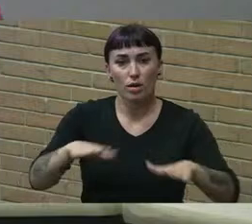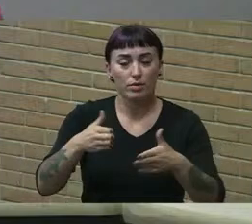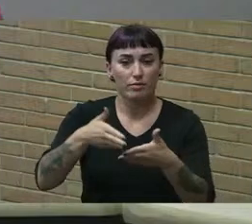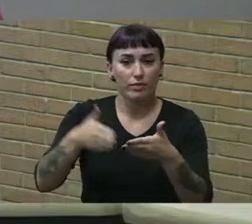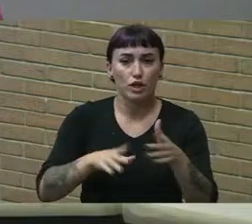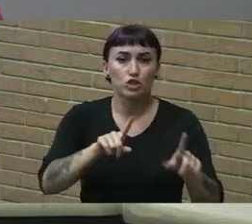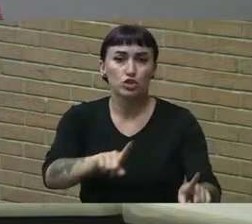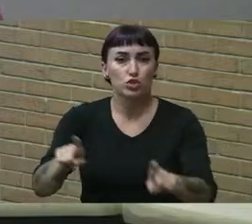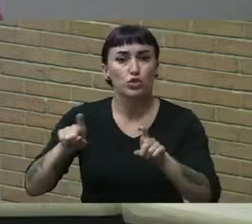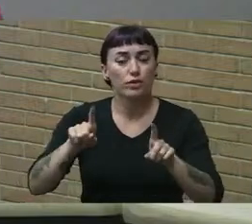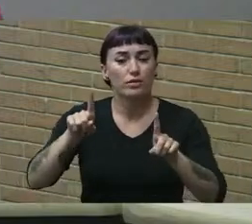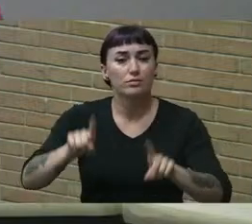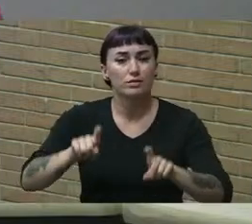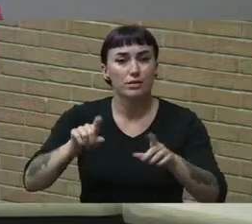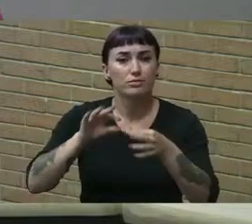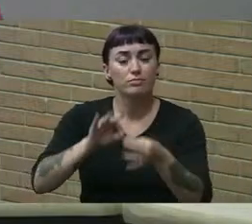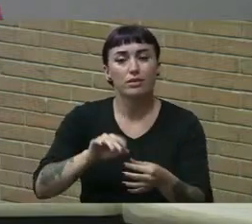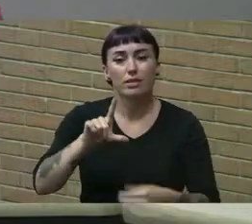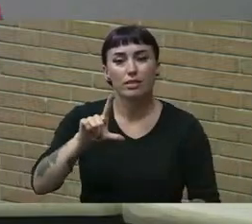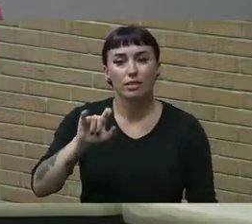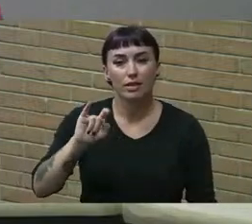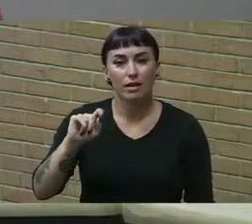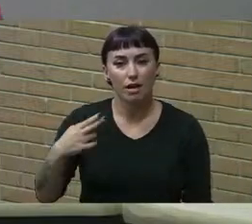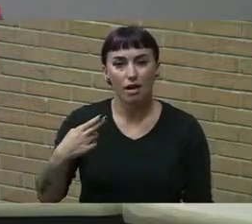testing adjacent to the Lehigh Valley Trail,